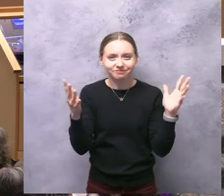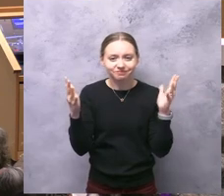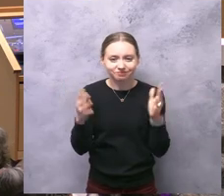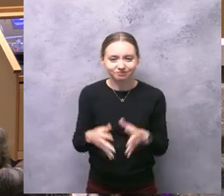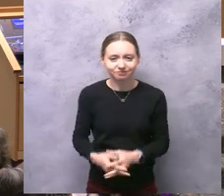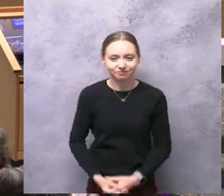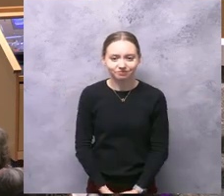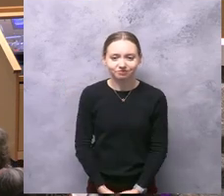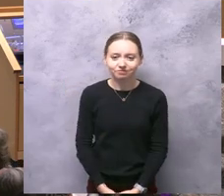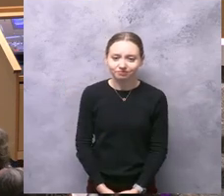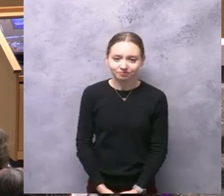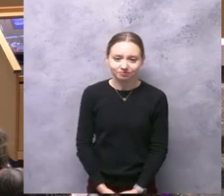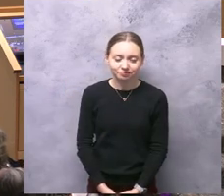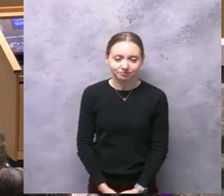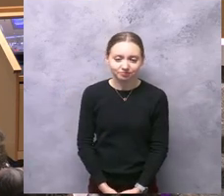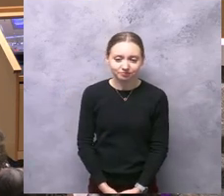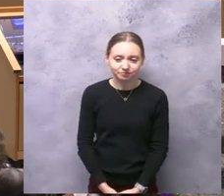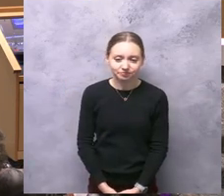Thank you.